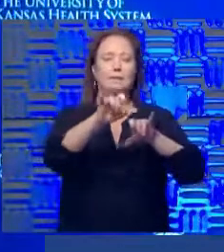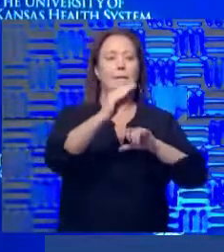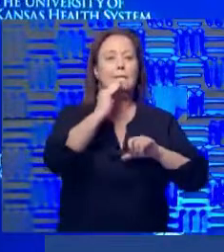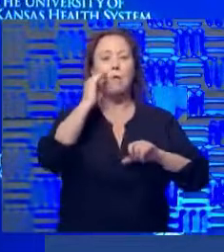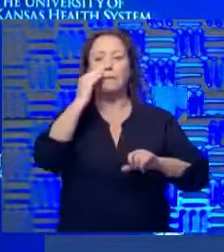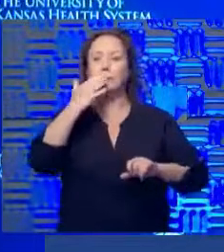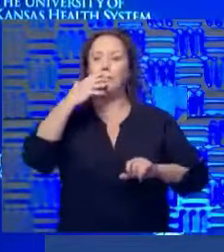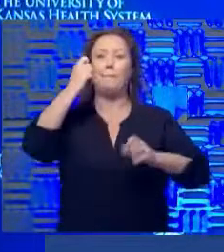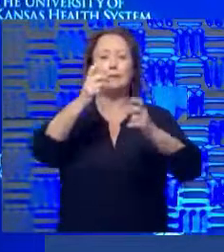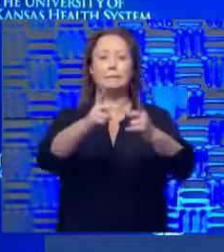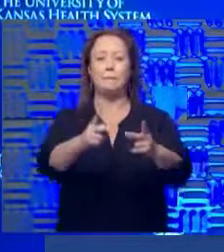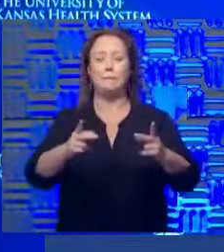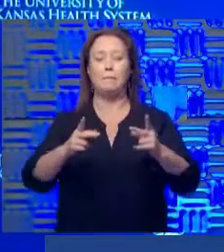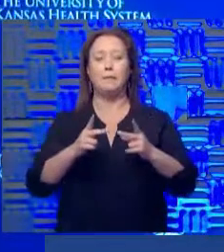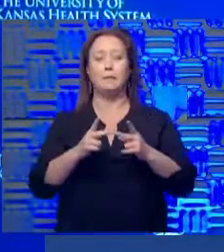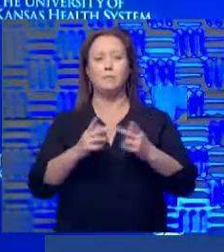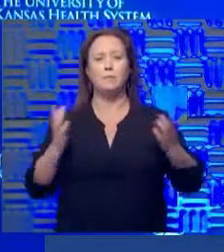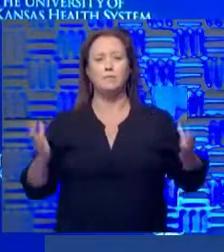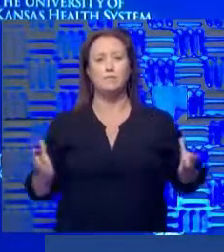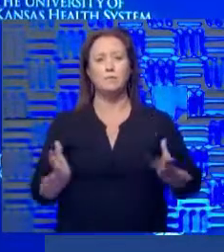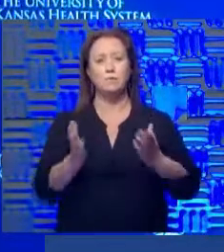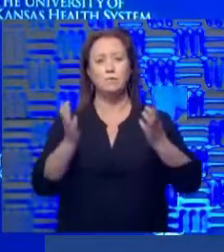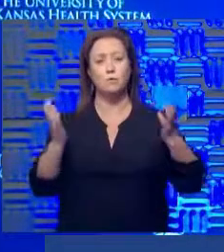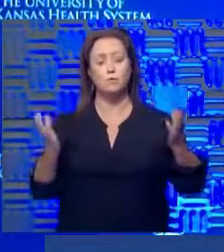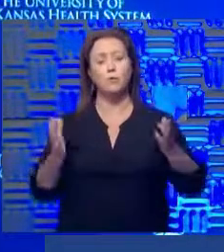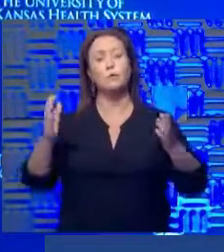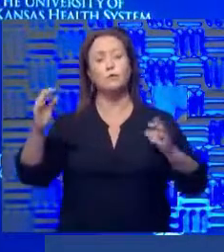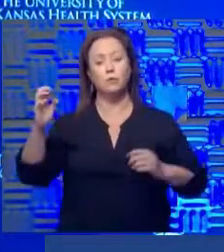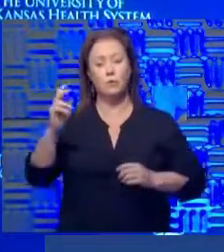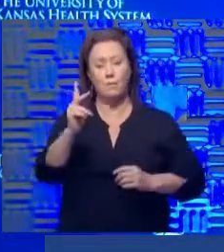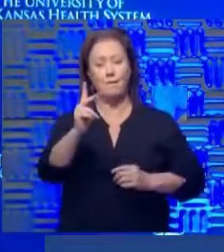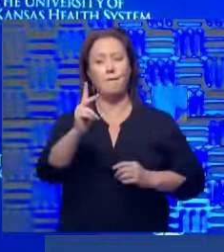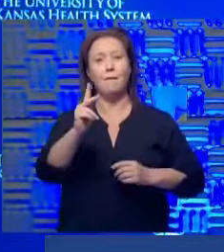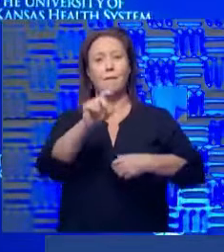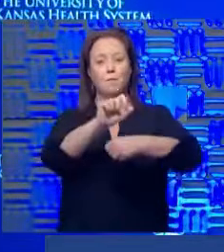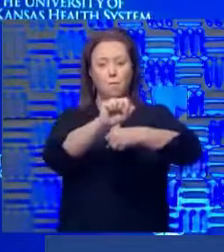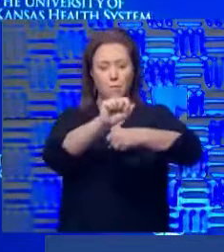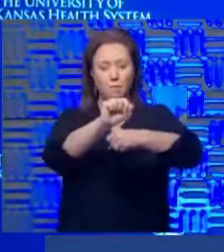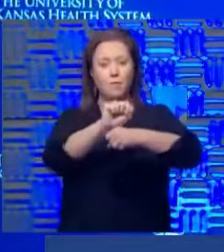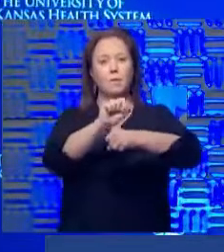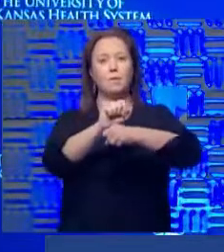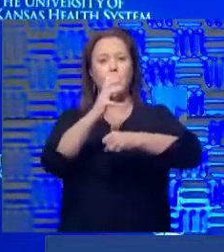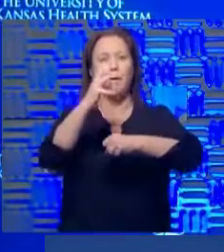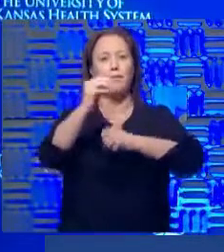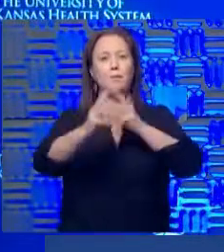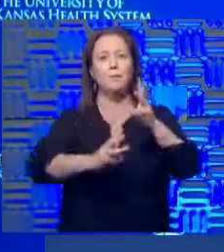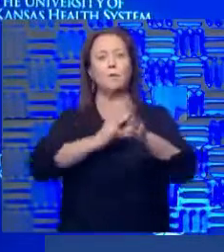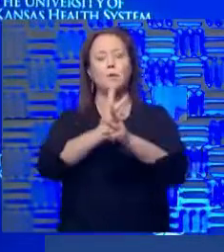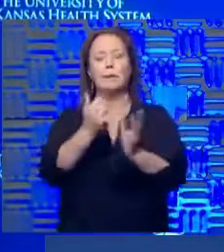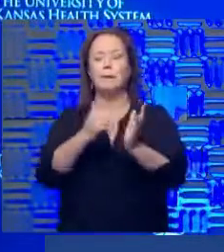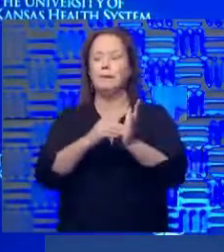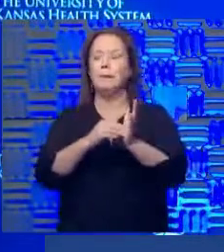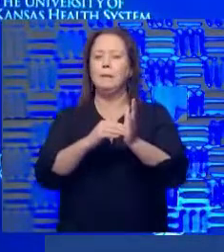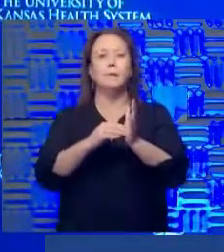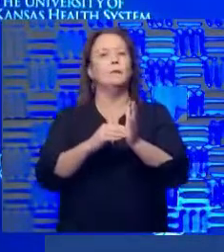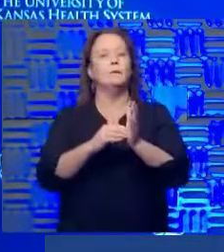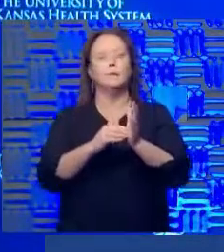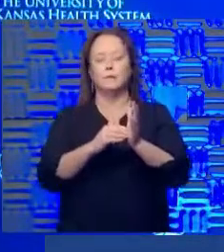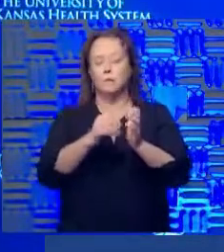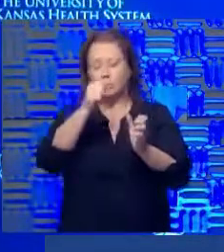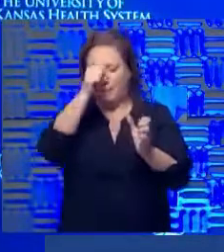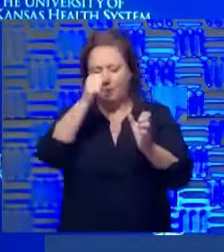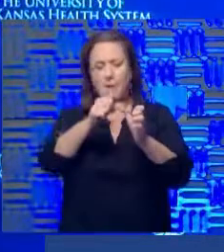And we encourage you to, while you go back out to society, go back to work, do those basic things around